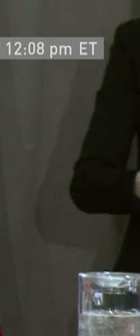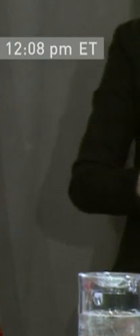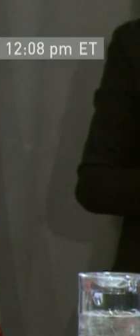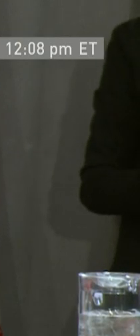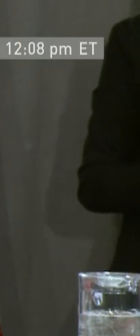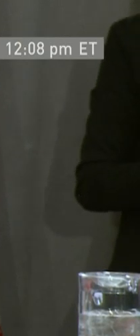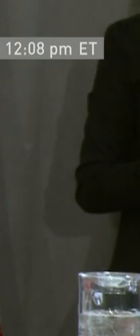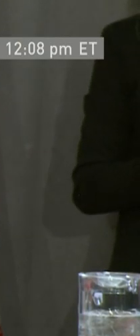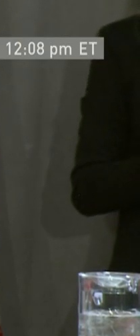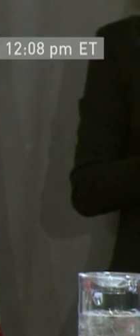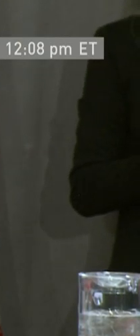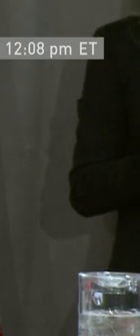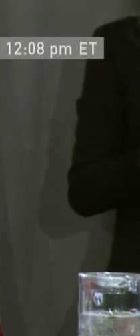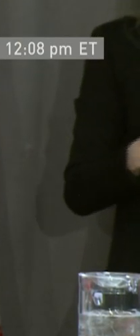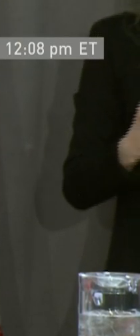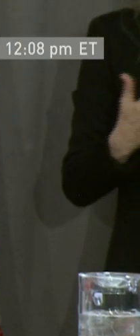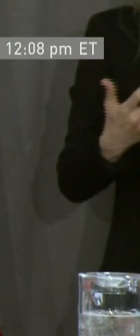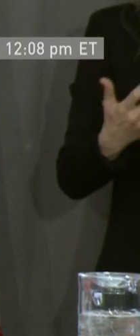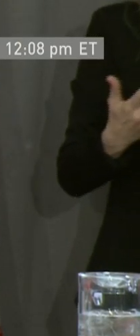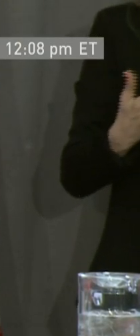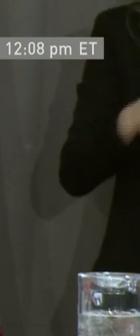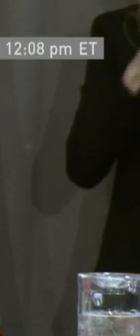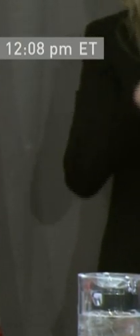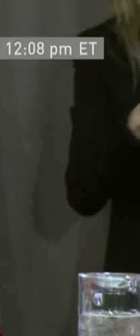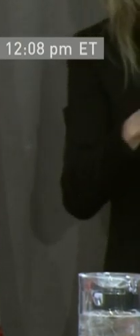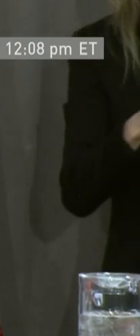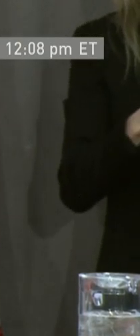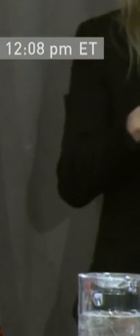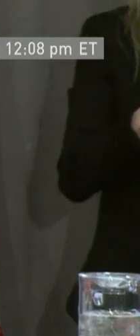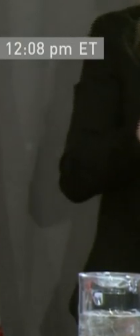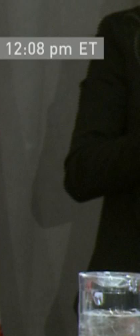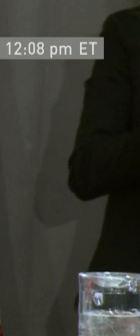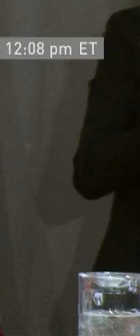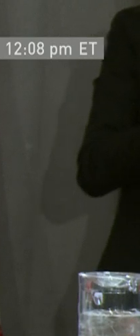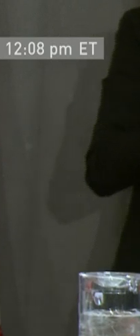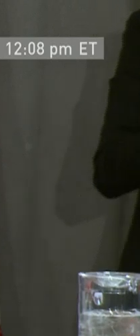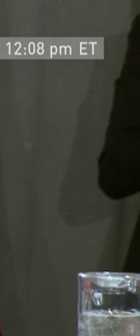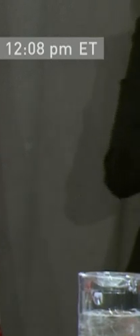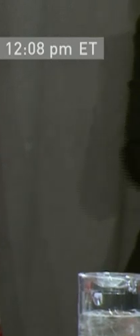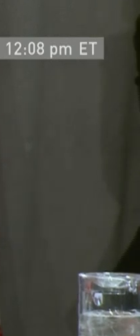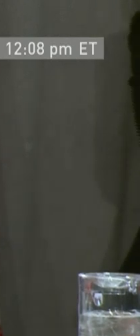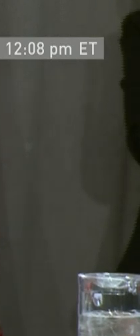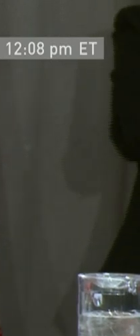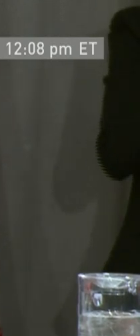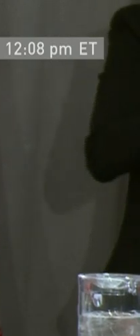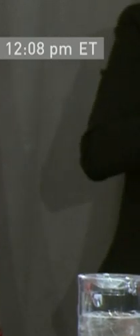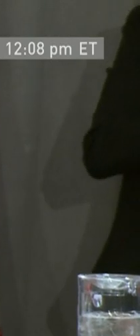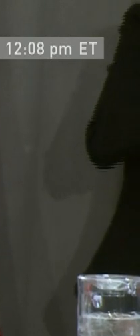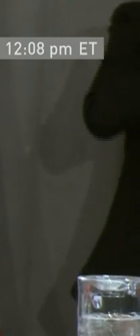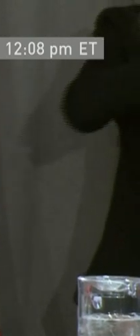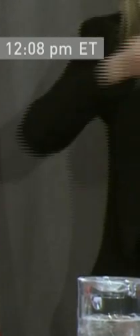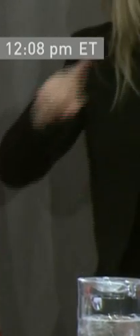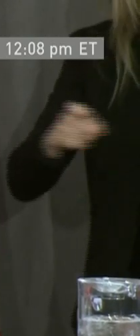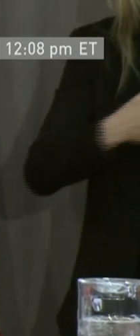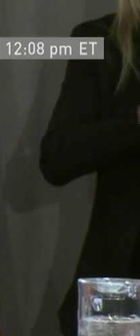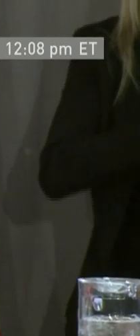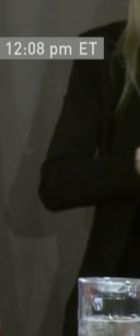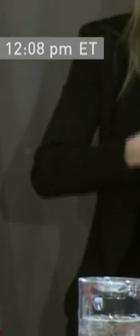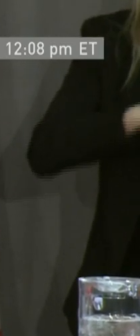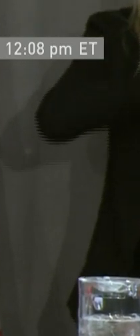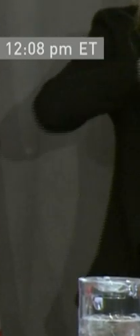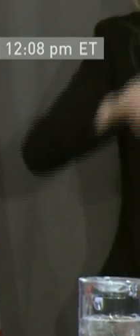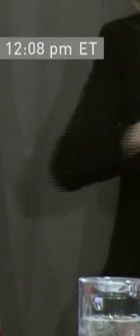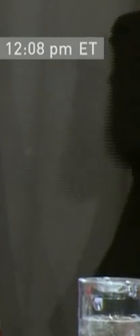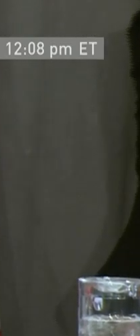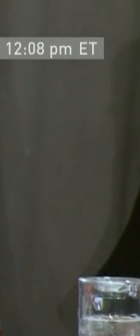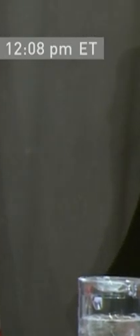a different repo program or different collateral. Just to illustrate what that might mean, just yesterday,